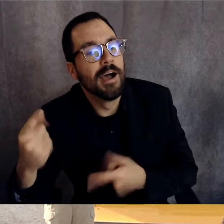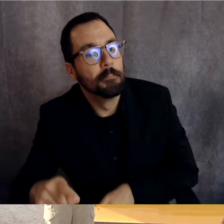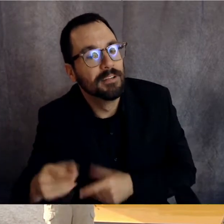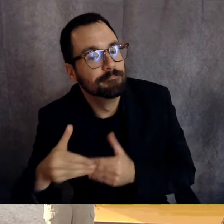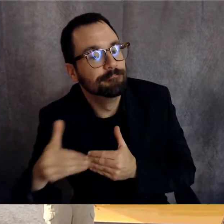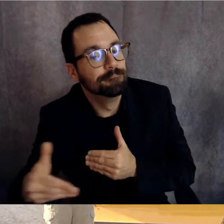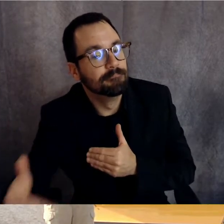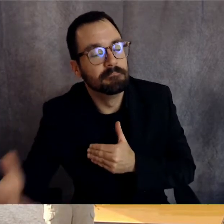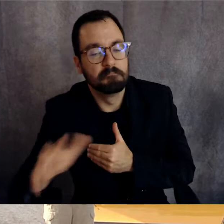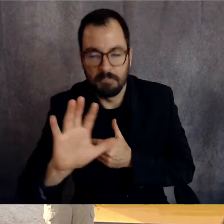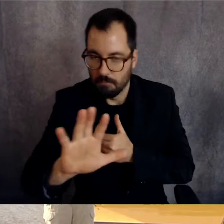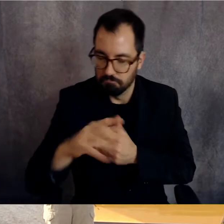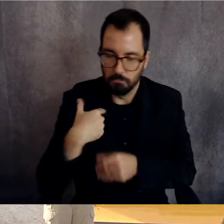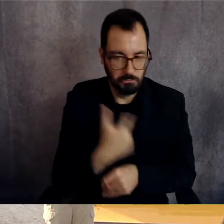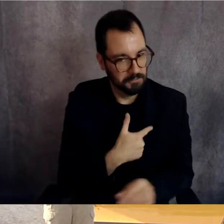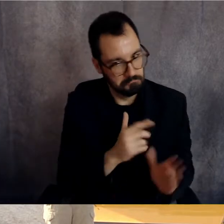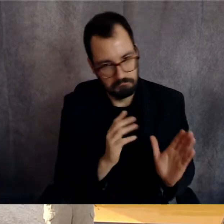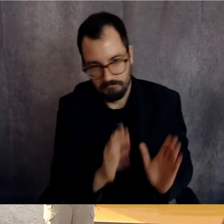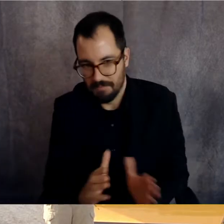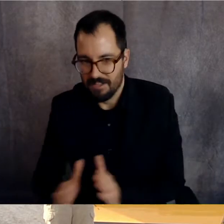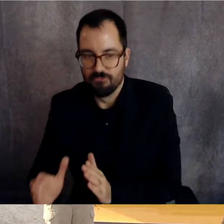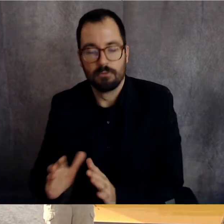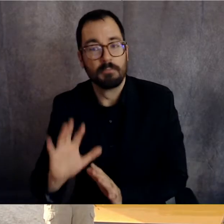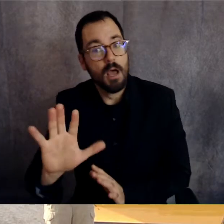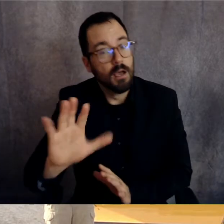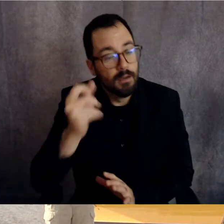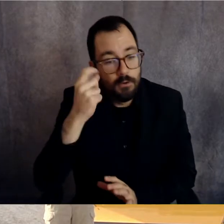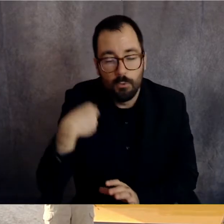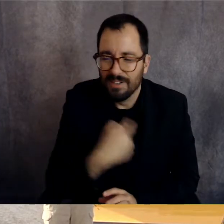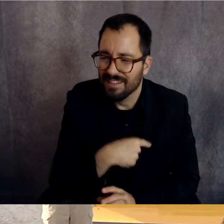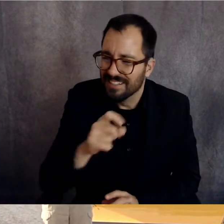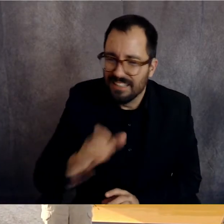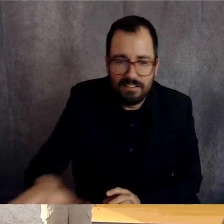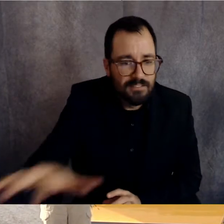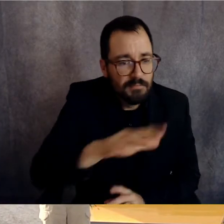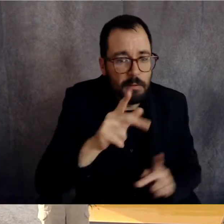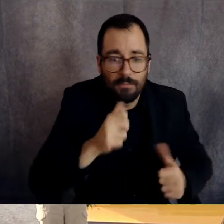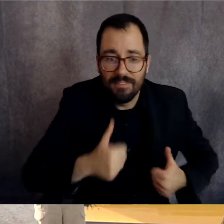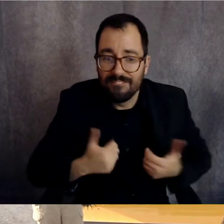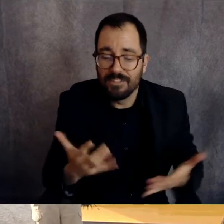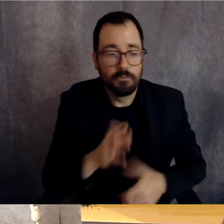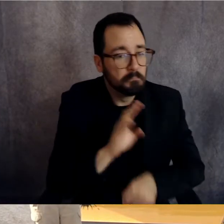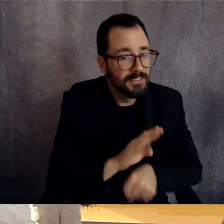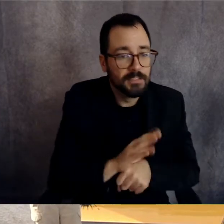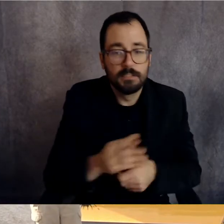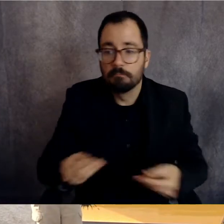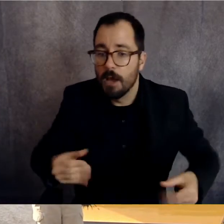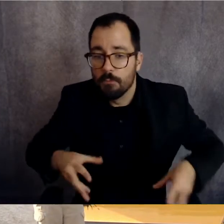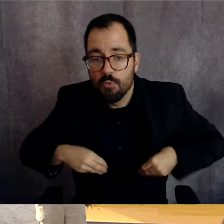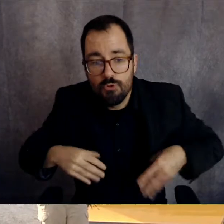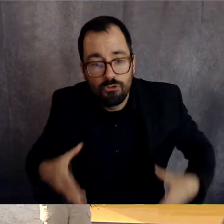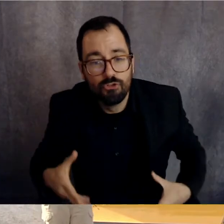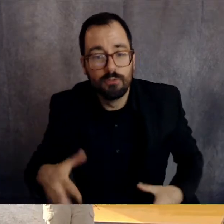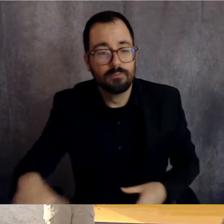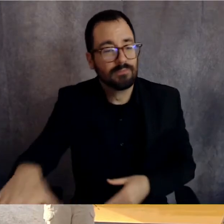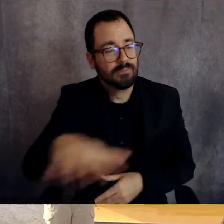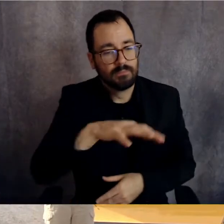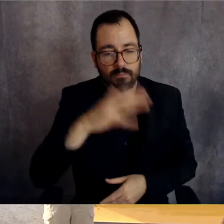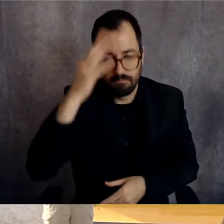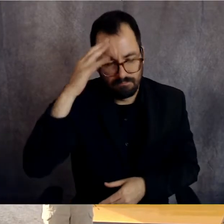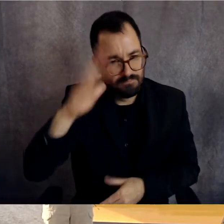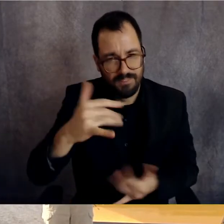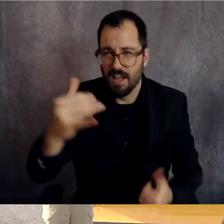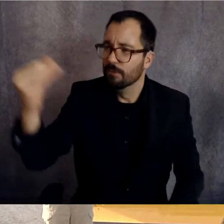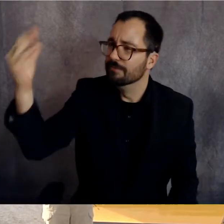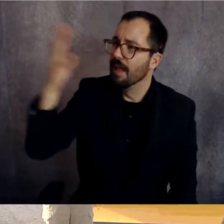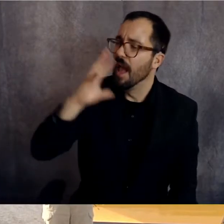prepared. We also need residents, businesses, and property owners to do their part. I know that there's no snow out the window, but